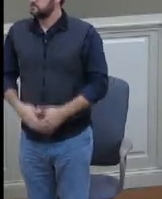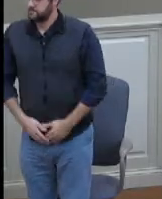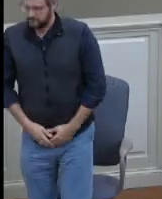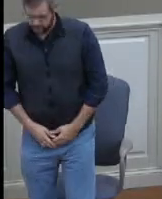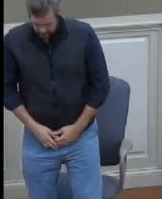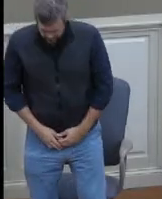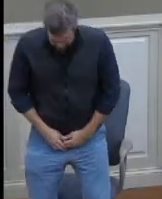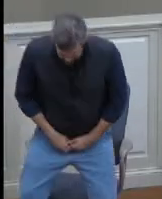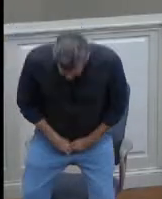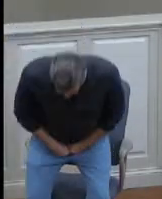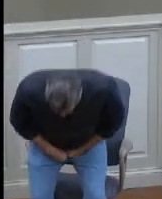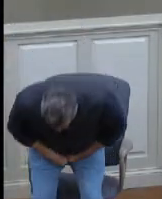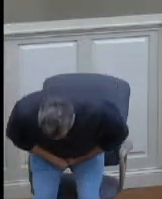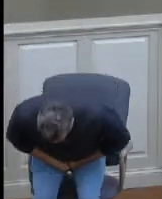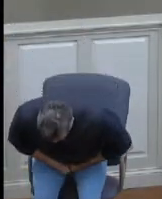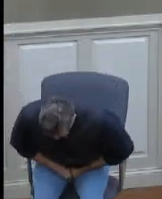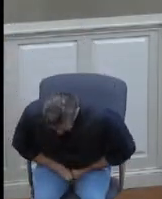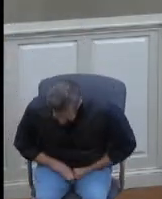Thank you, sir.